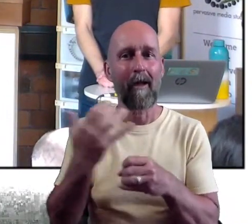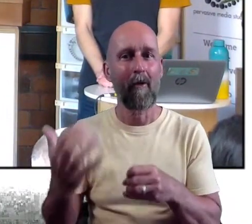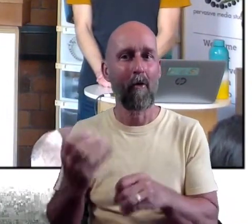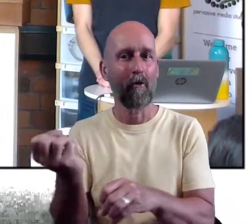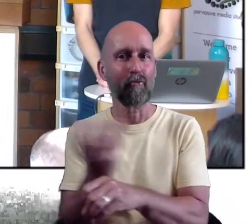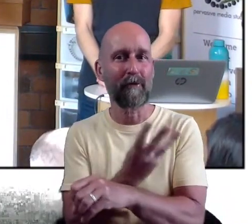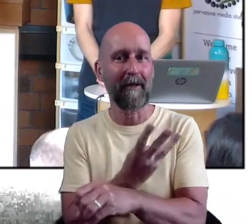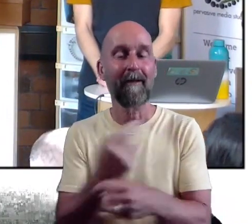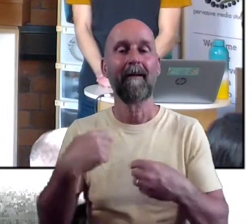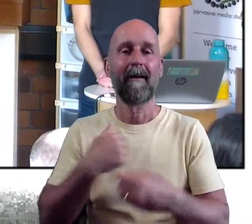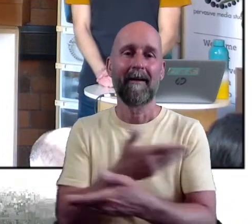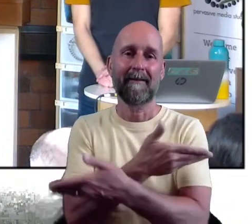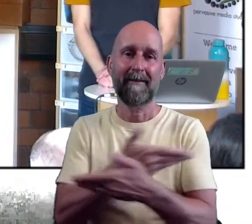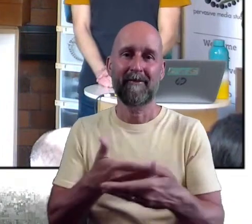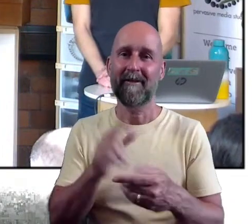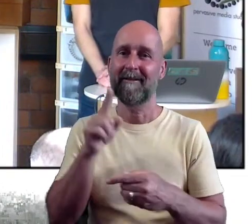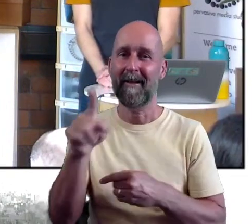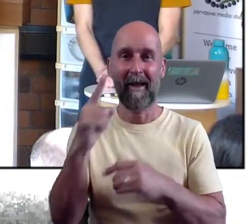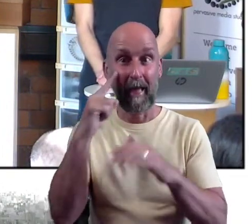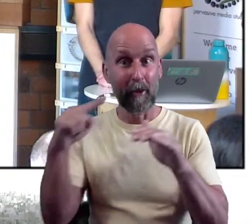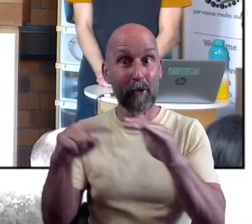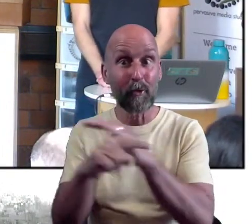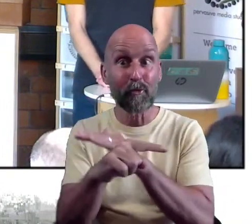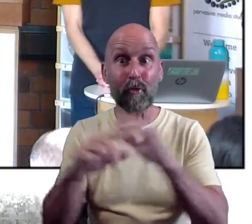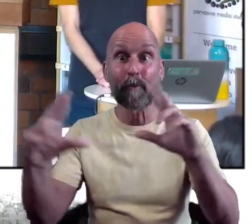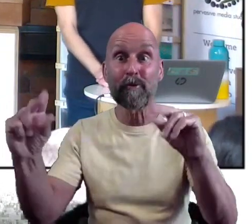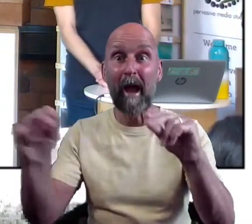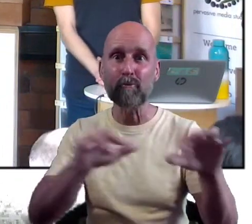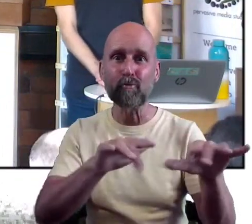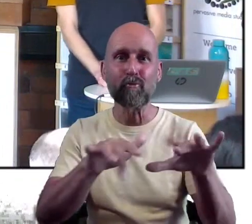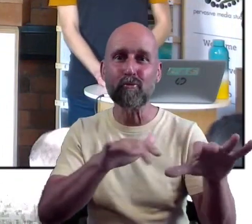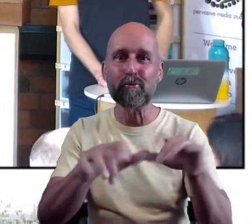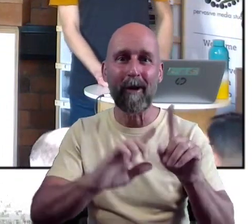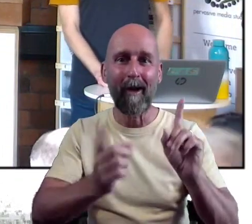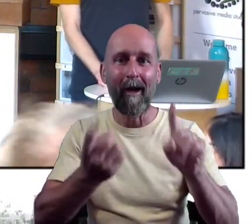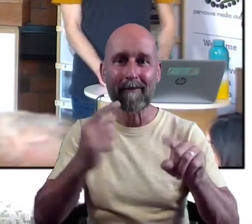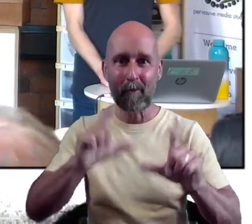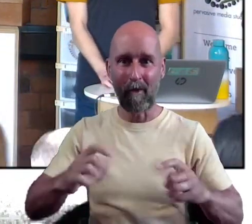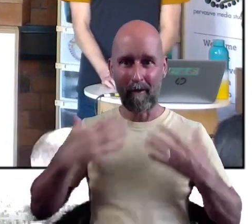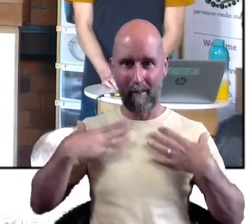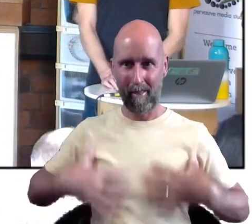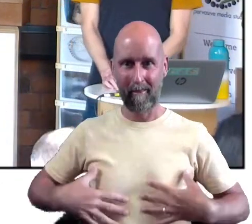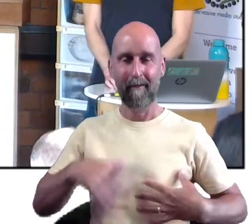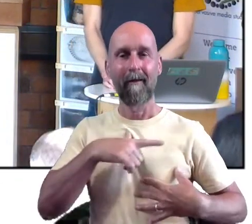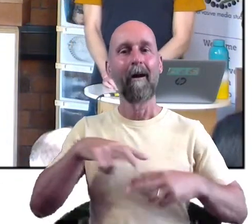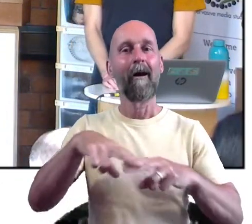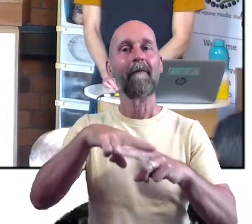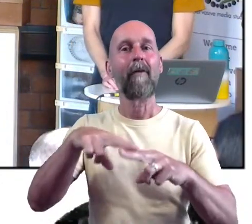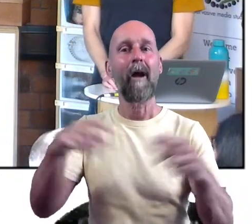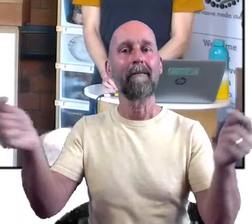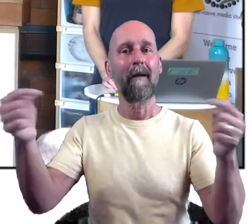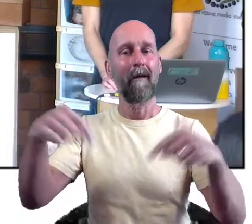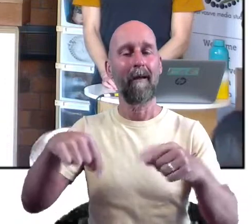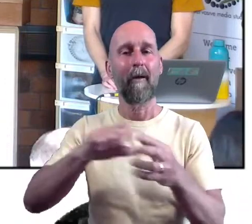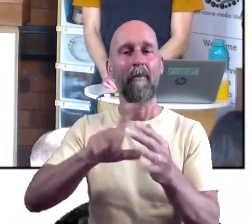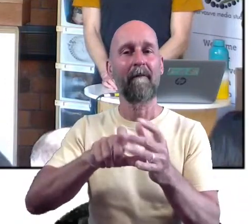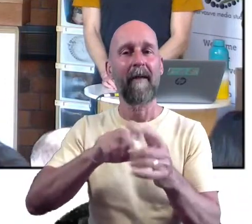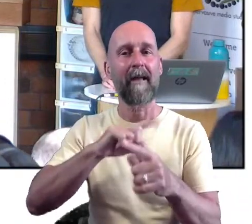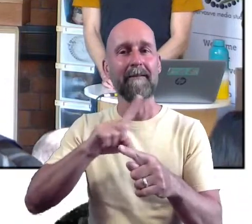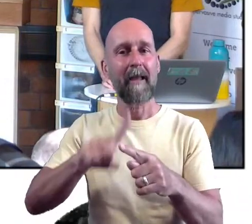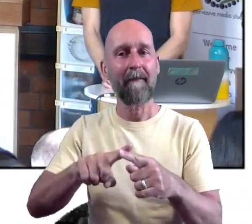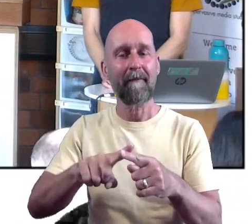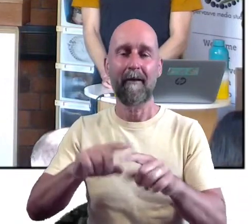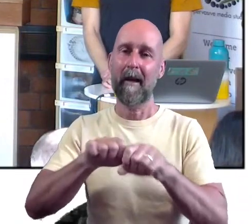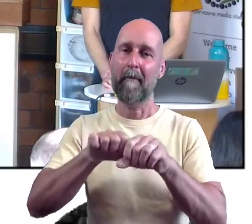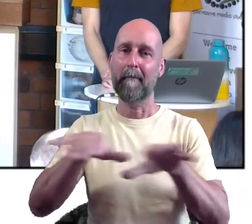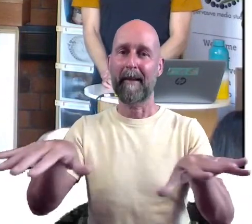stick your answers in the YouTube chat. We'll have a little thing. Anyway. Every Friday, we throw open the doors of the Pervasive Media Studio for Open Studio Friday.